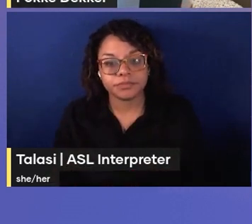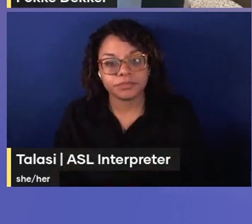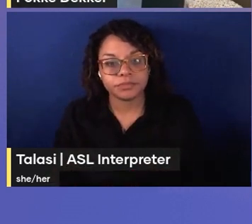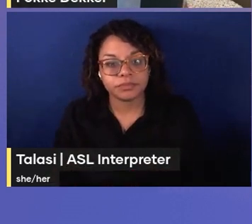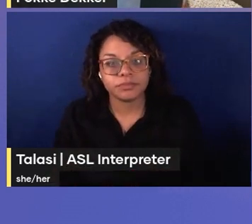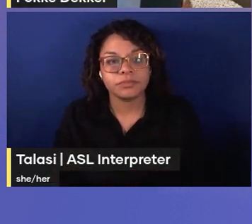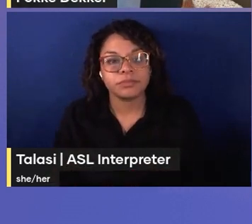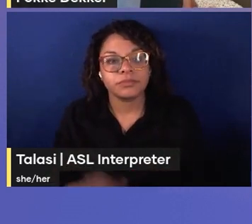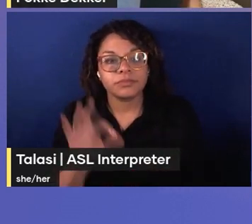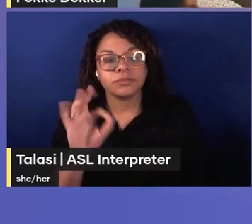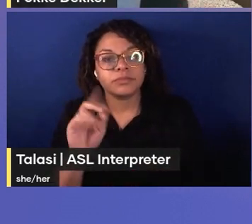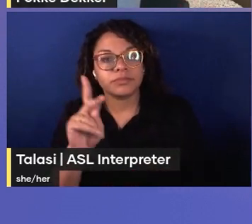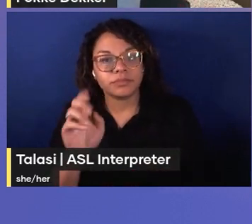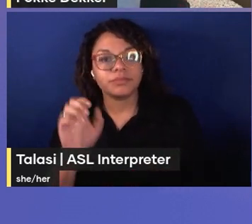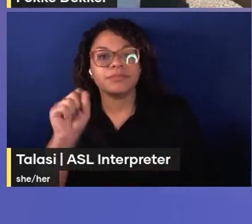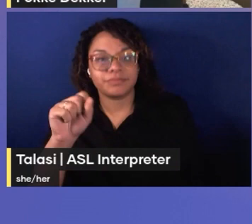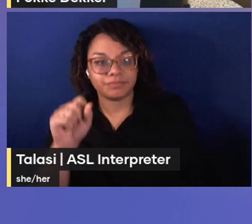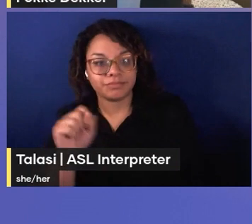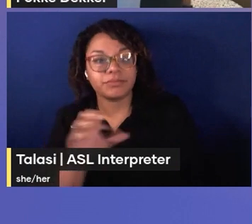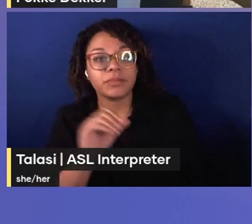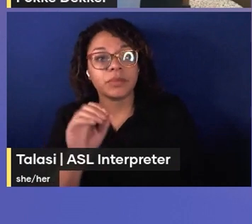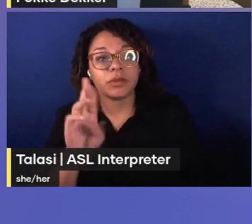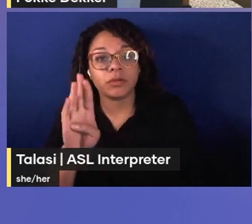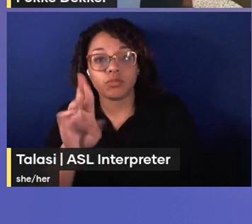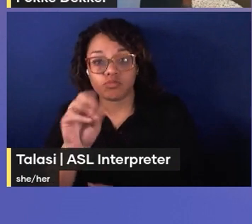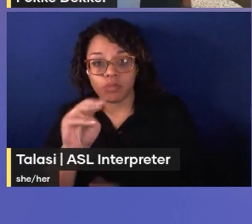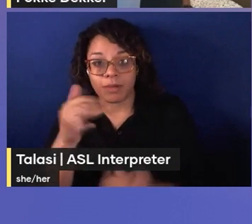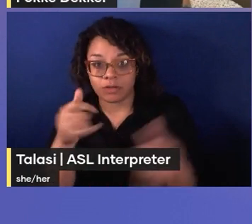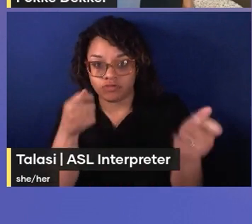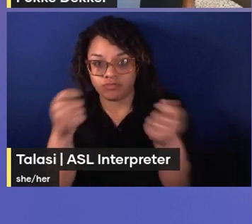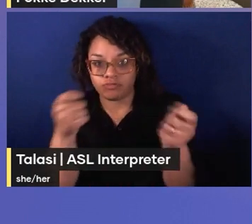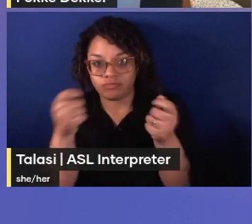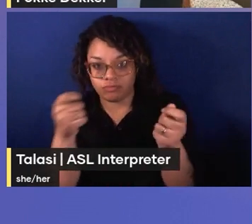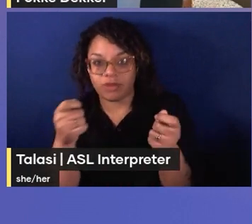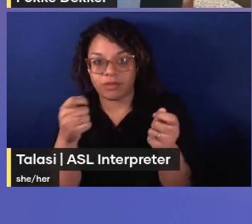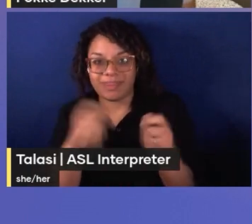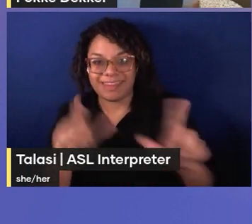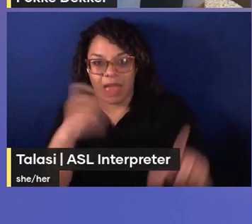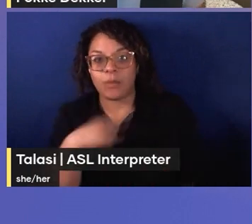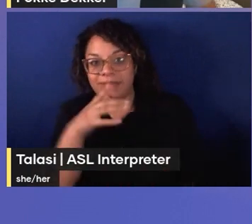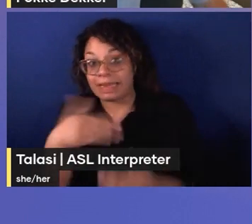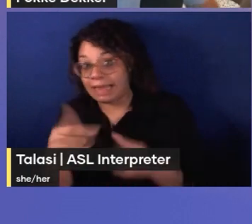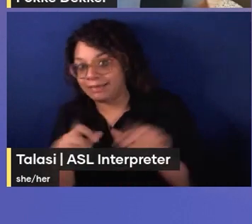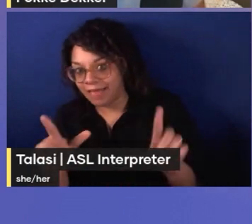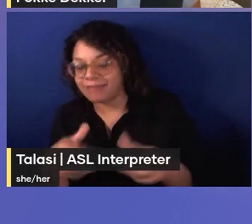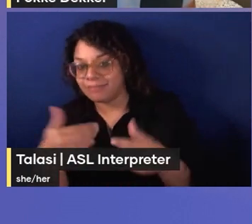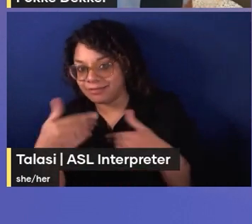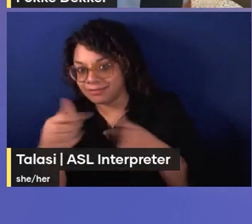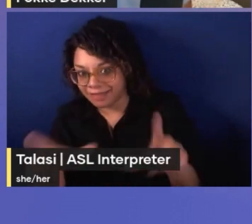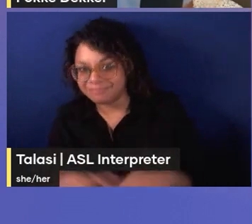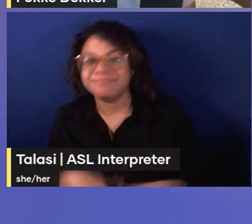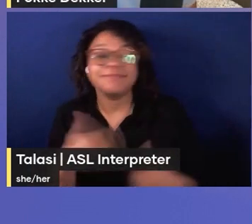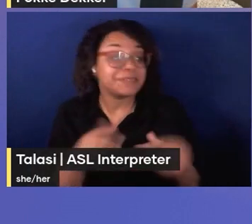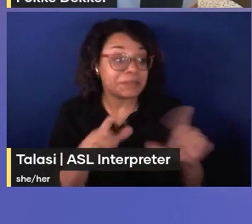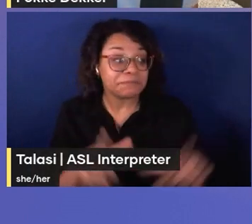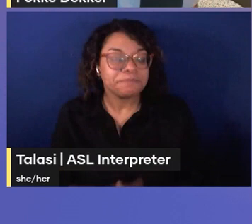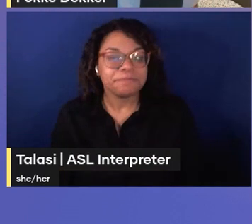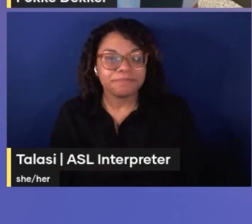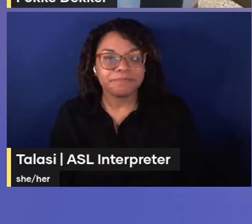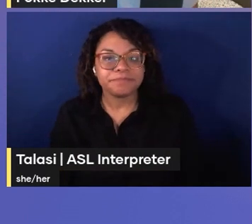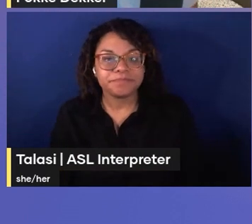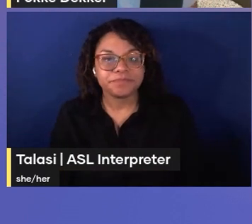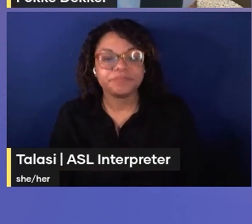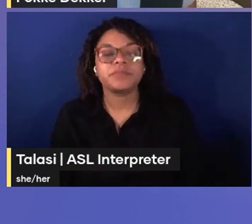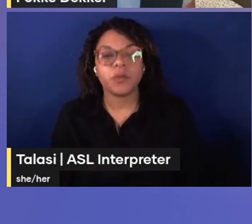Definitely, thank you. And Bram is still going to drive the slide, so you'll hear me say next slide every once in a while. So next slide.